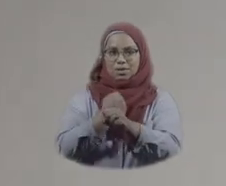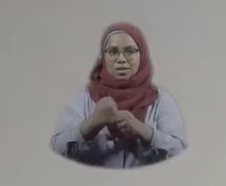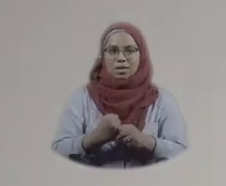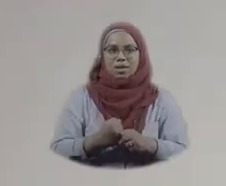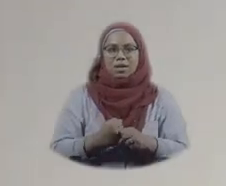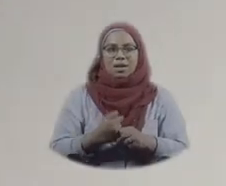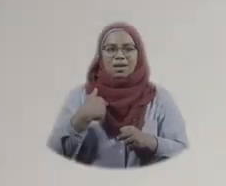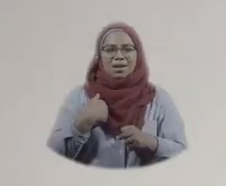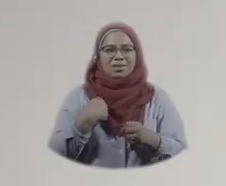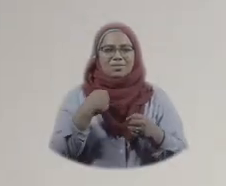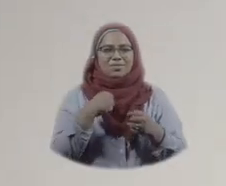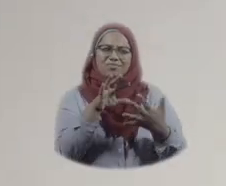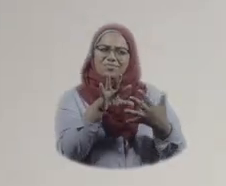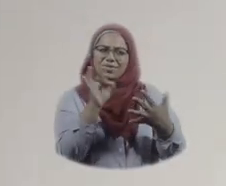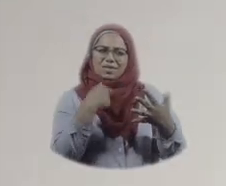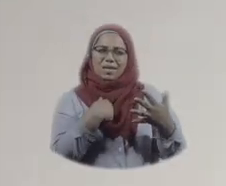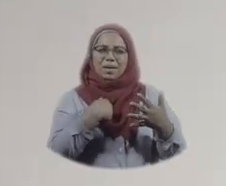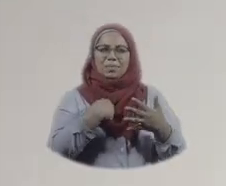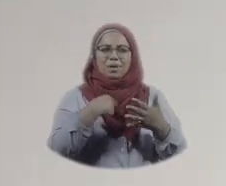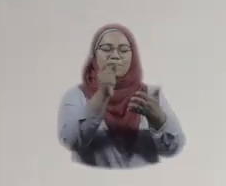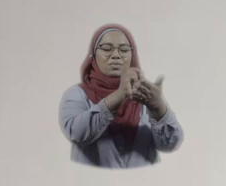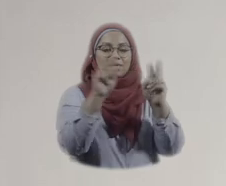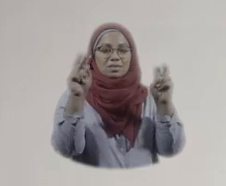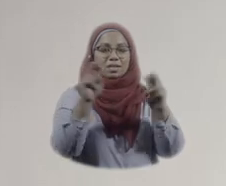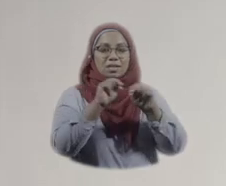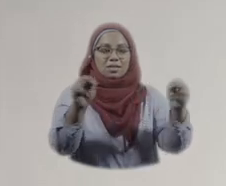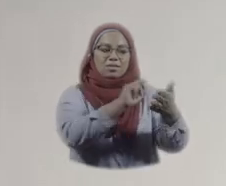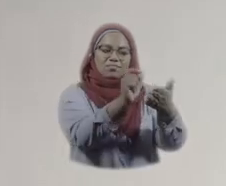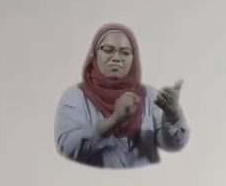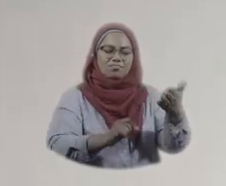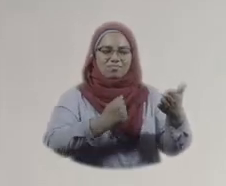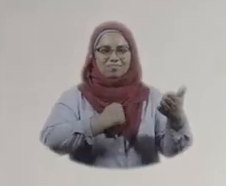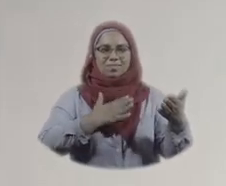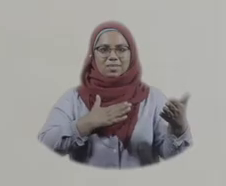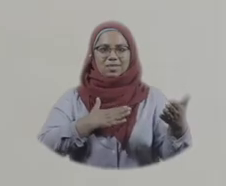I found journalist as one of it. I might consider it.